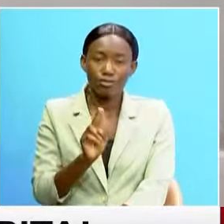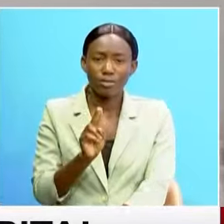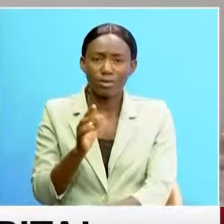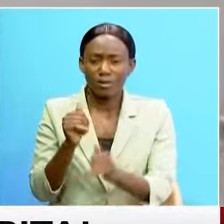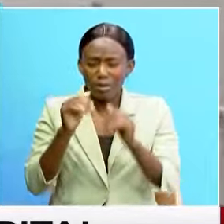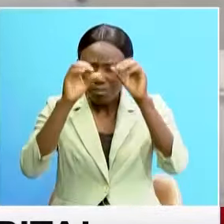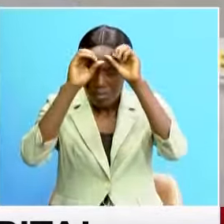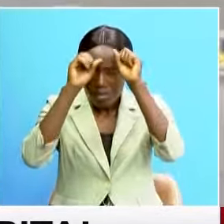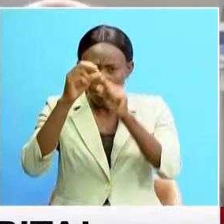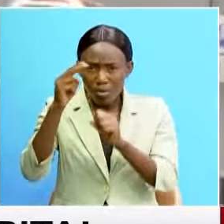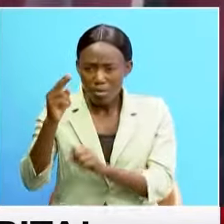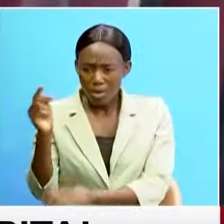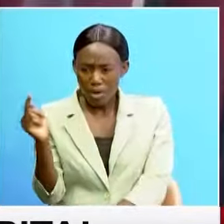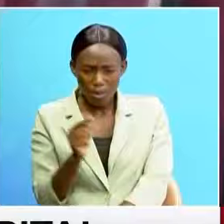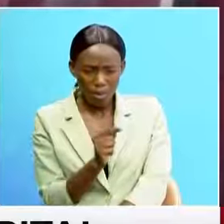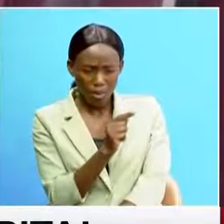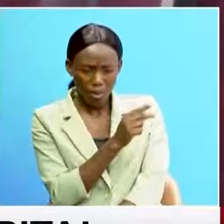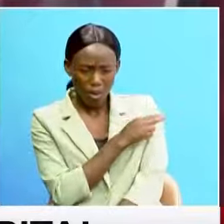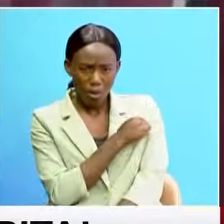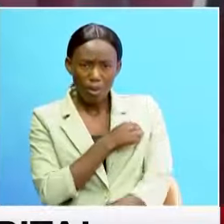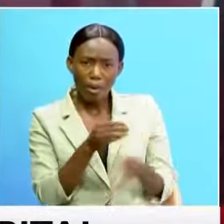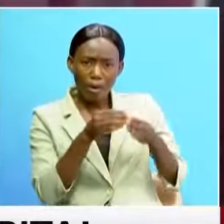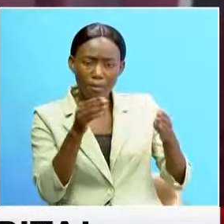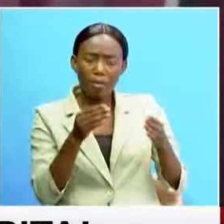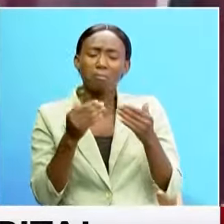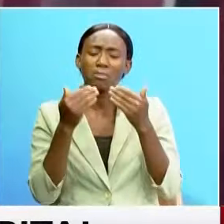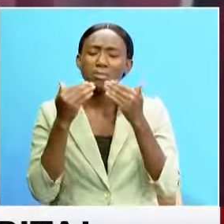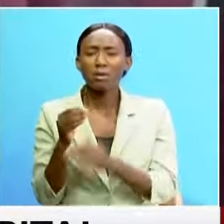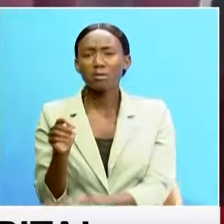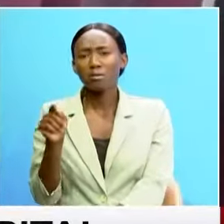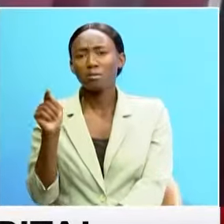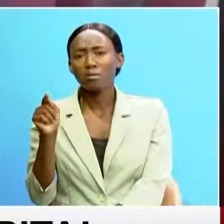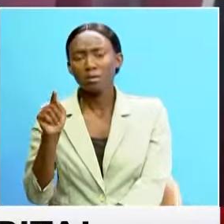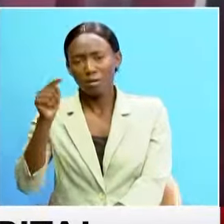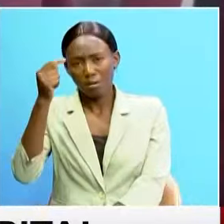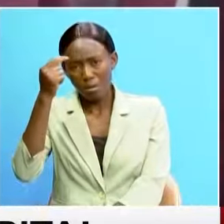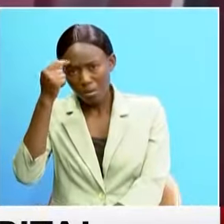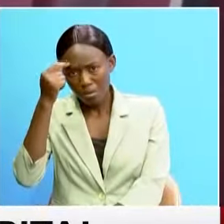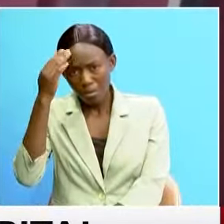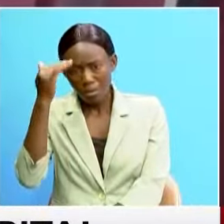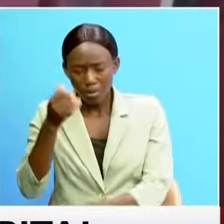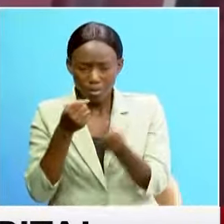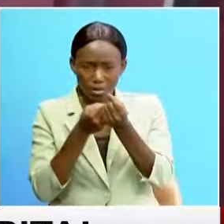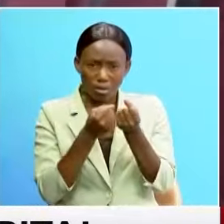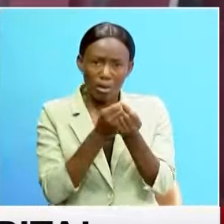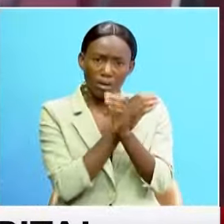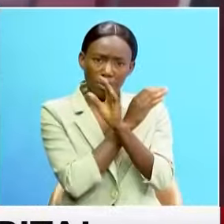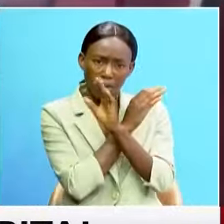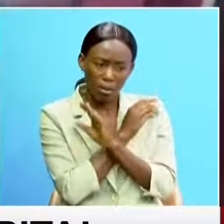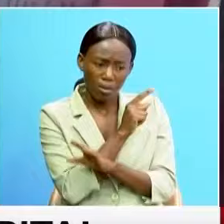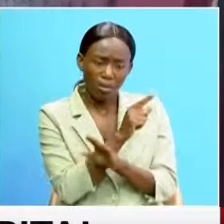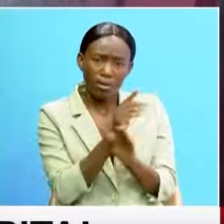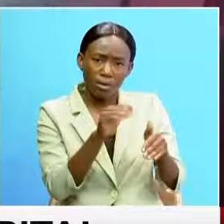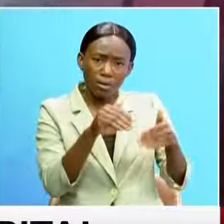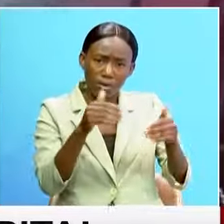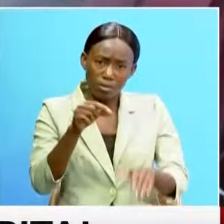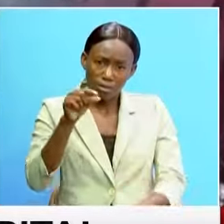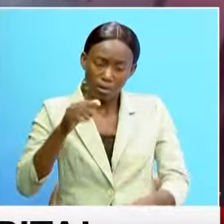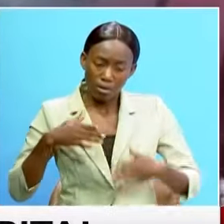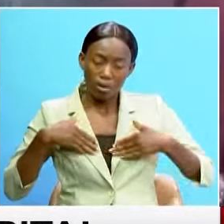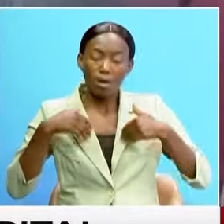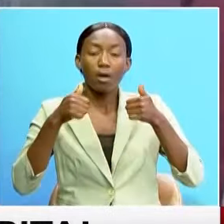Hakainde Hichilema, who commissioned the facility, thanked the British government for support in helping Zambia provide quality health care to